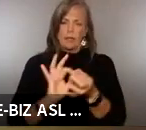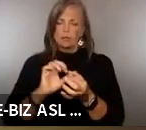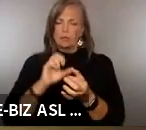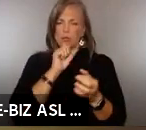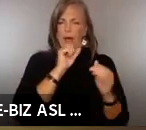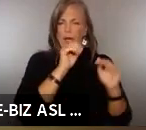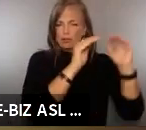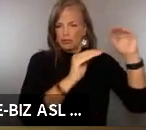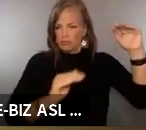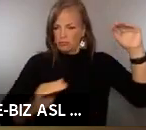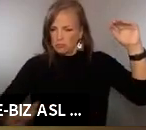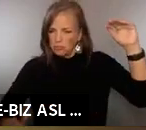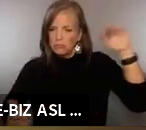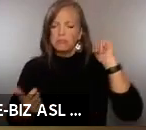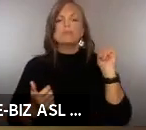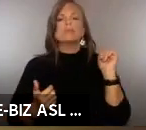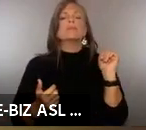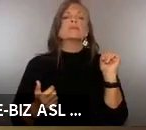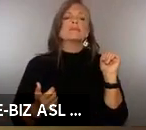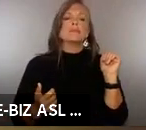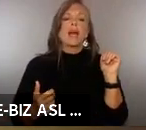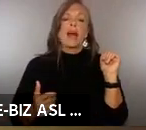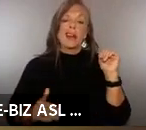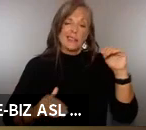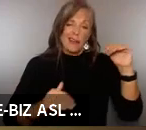same and what was maybe different,